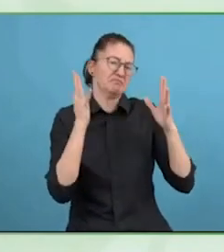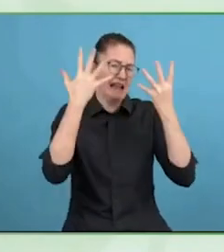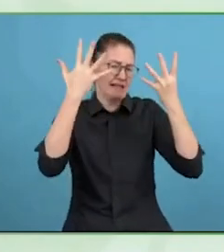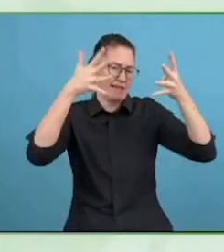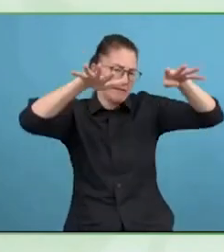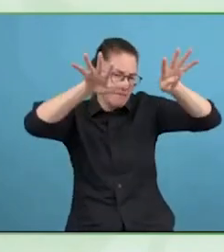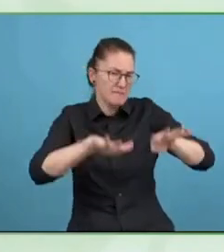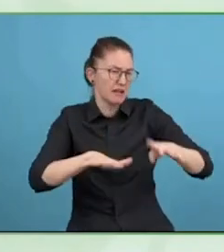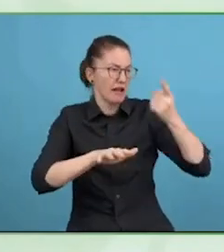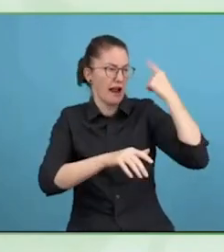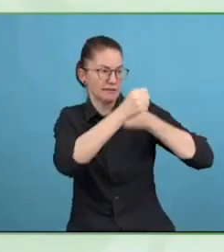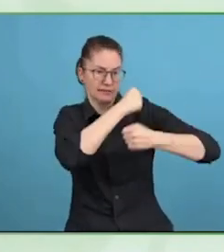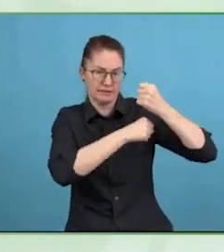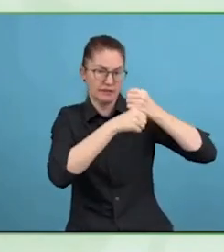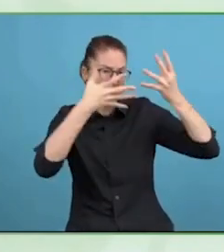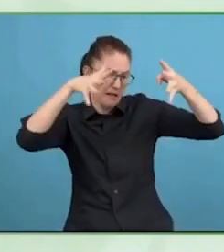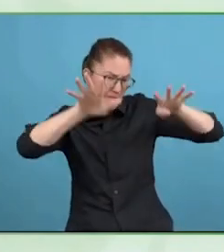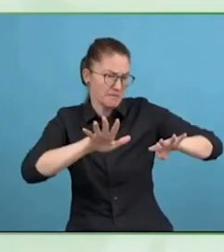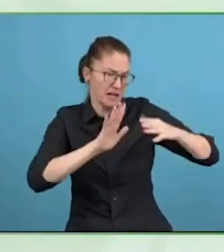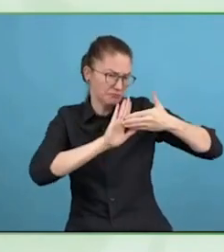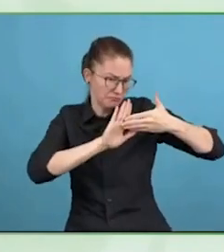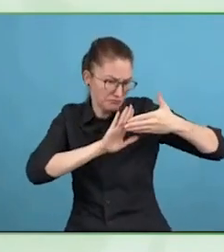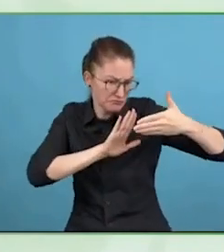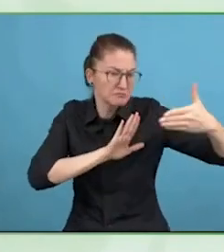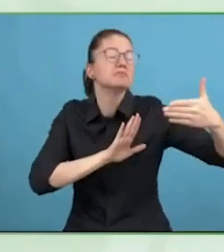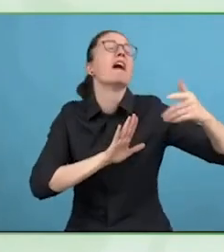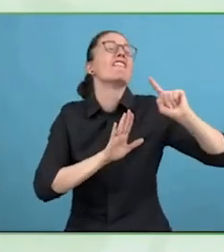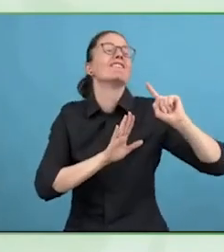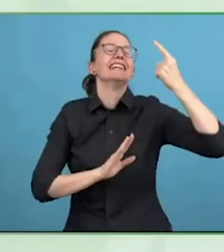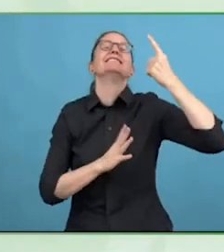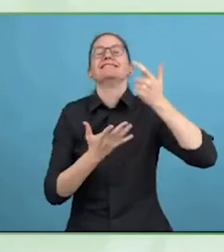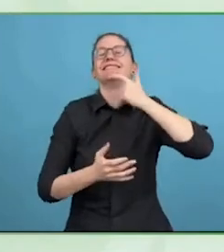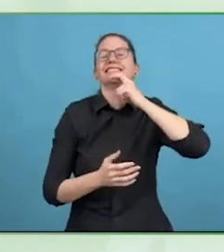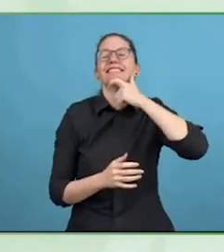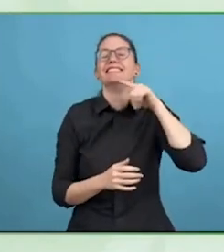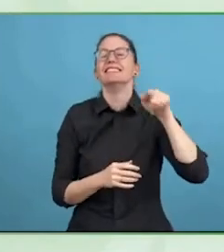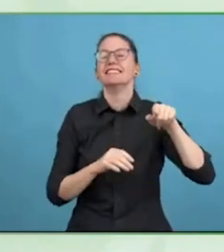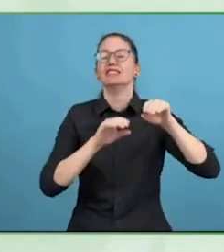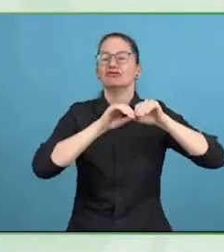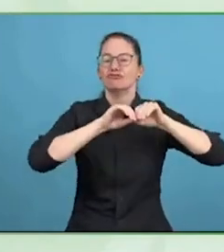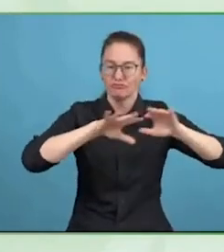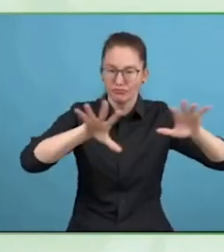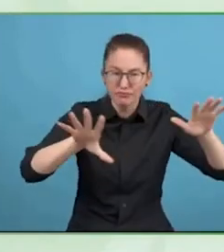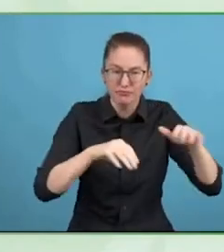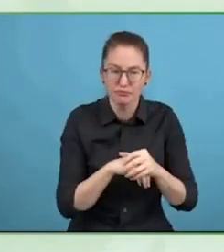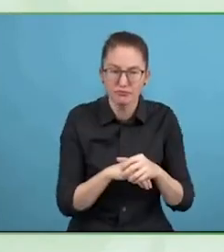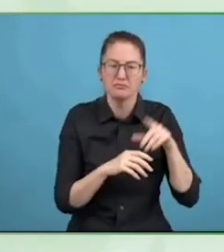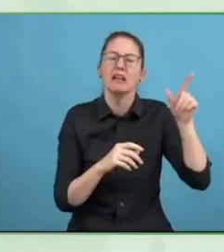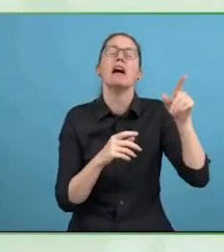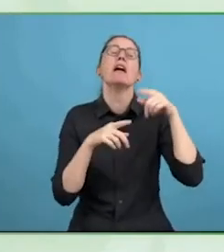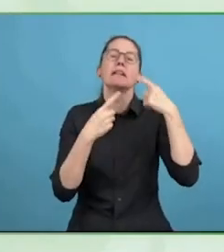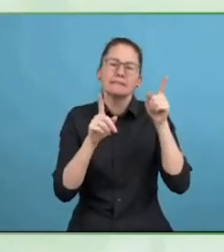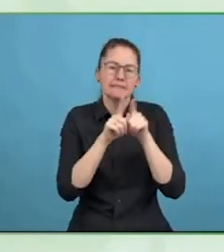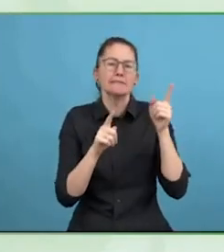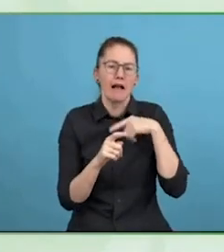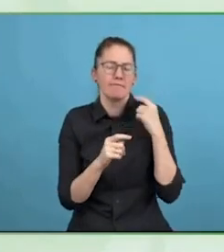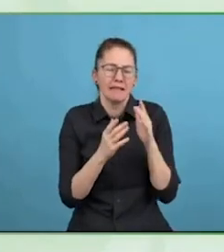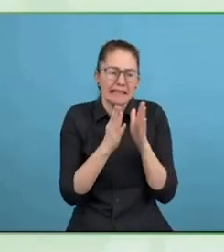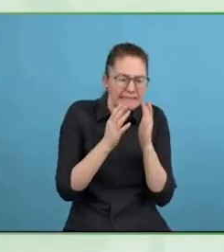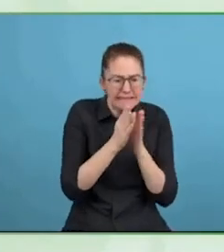other languages. But this depends a lot on the users. How do they use it? What do they use? And then we can move from